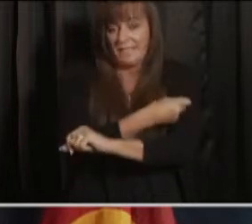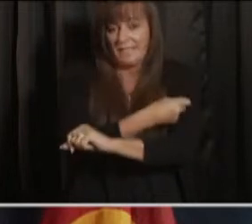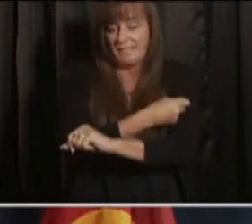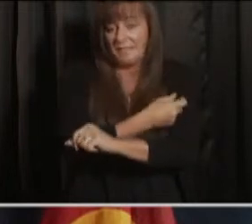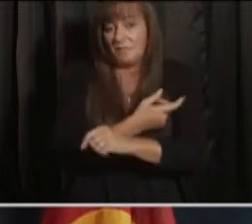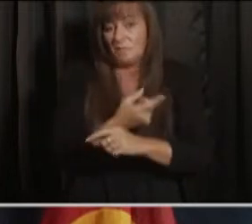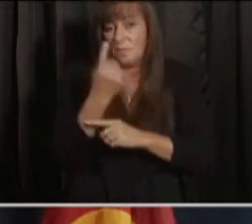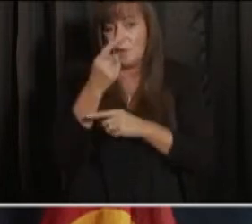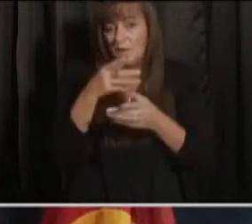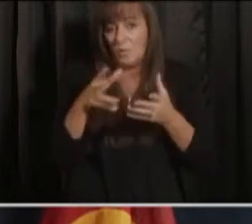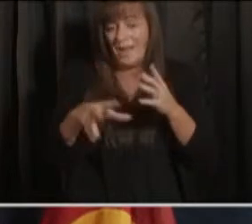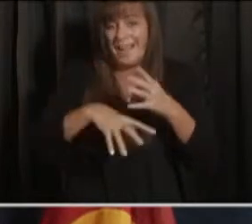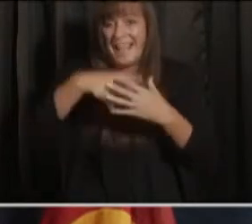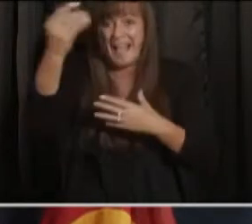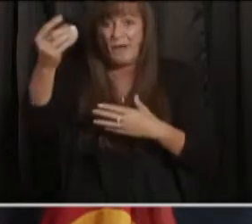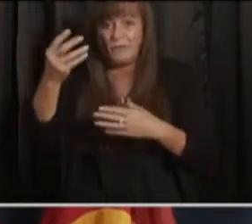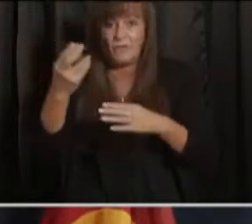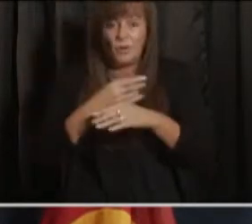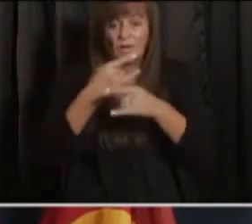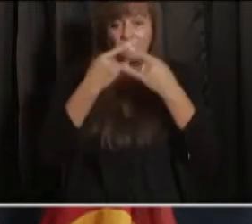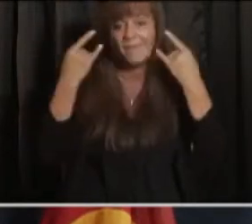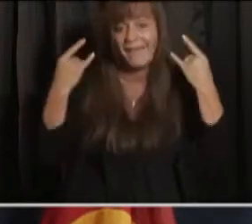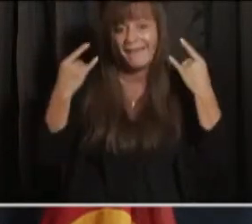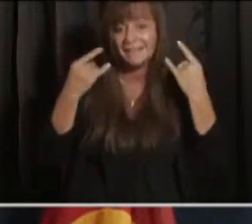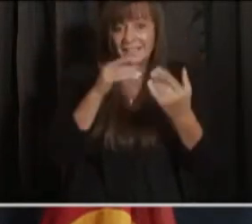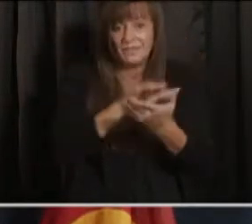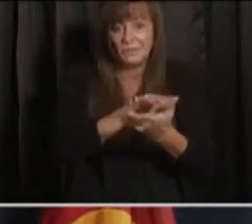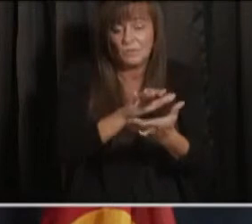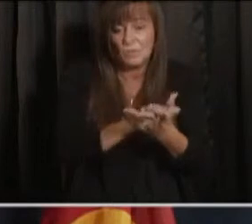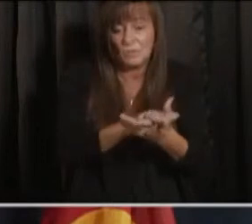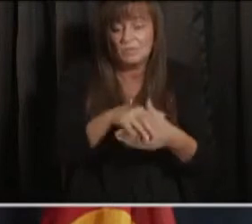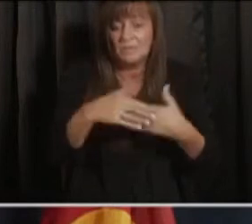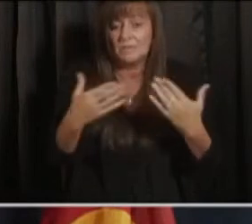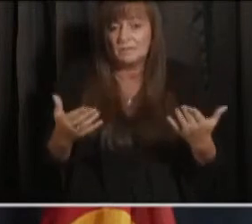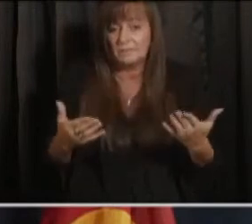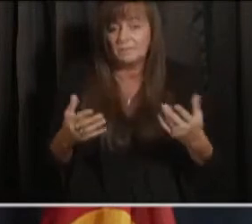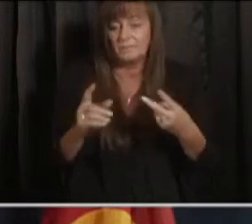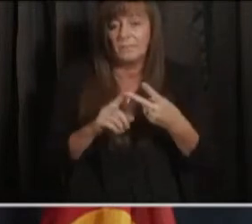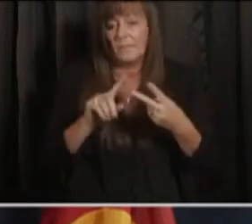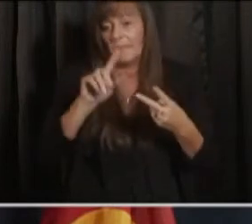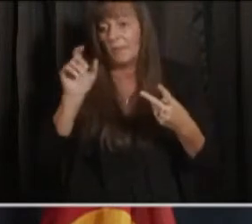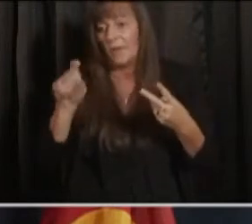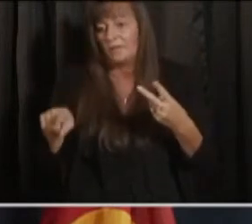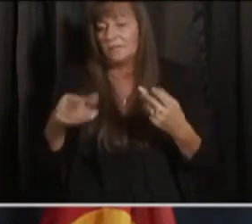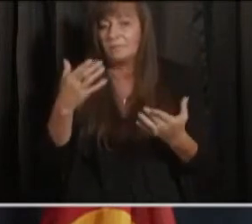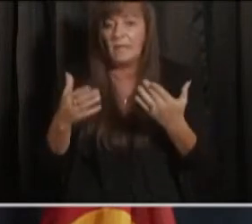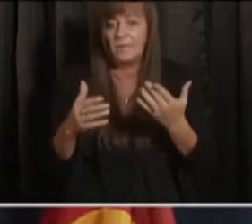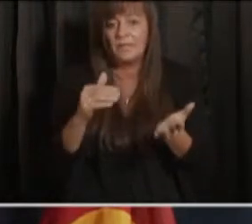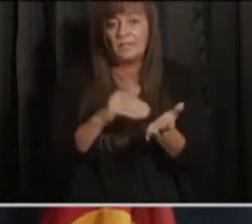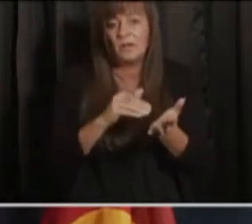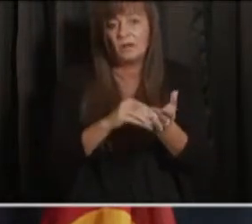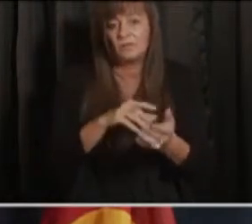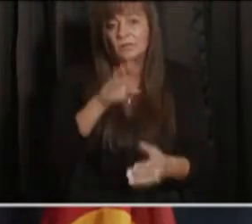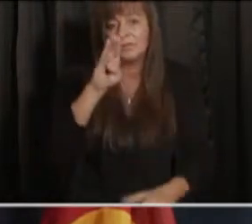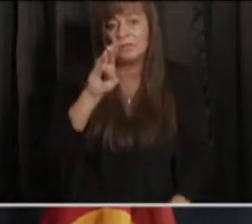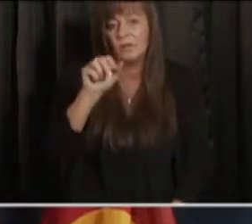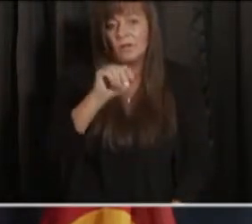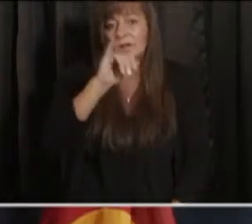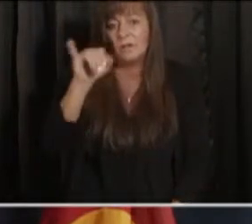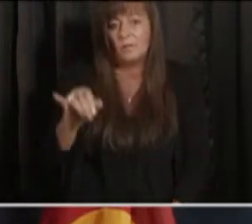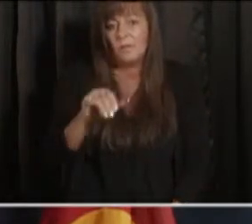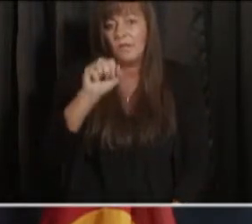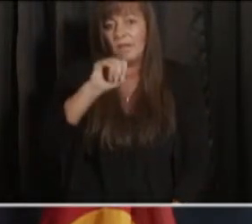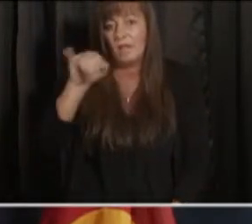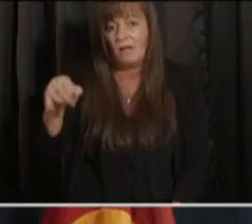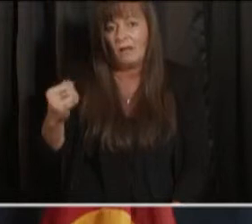out of masking for schools. And then I had a question, perhaps for Dr. Bijaj, about what we've